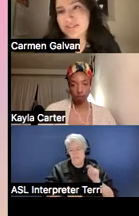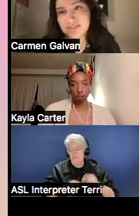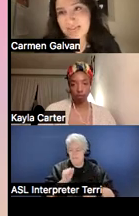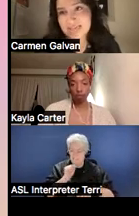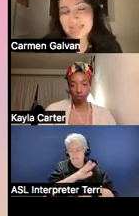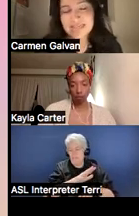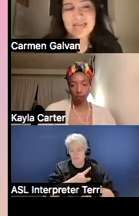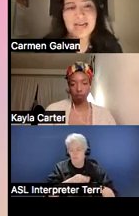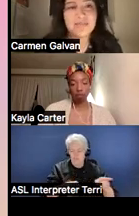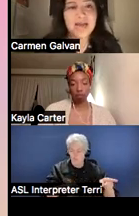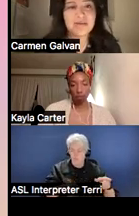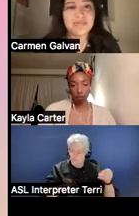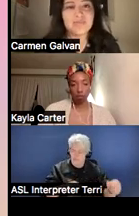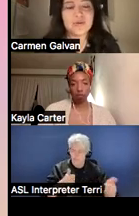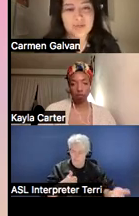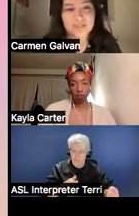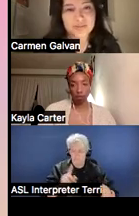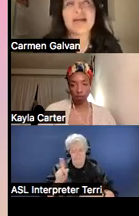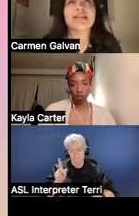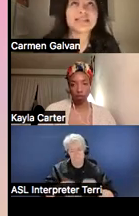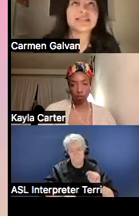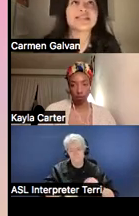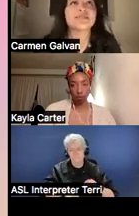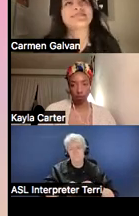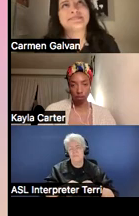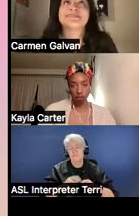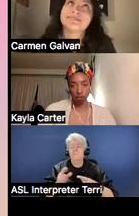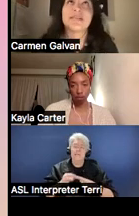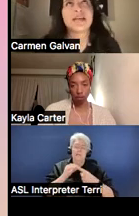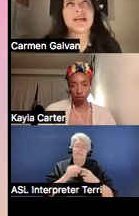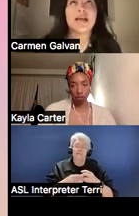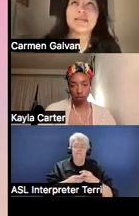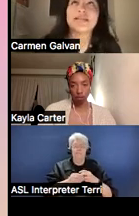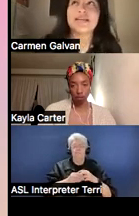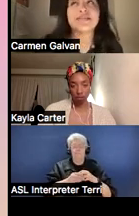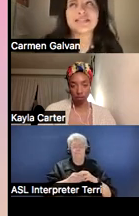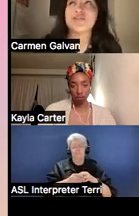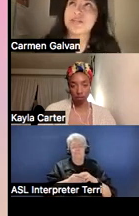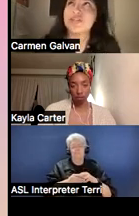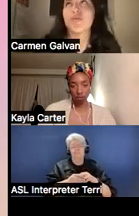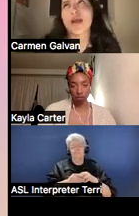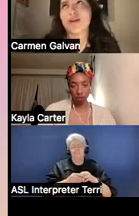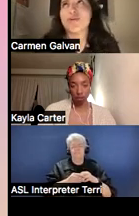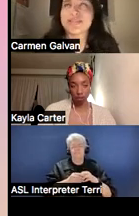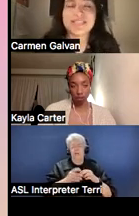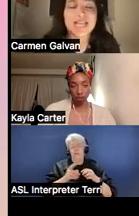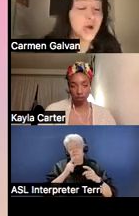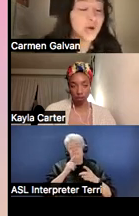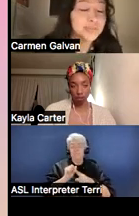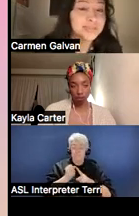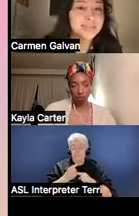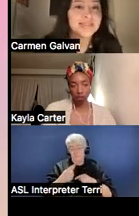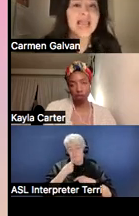let's not do that. I would also, unless it's, I mean, if it's a situation where you can say